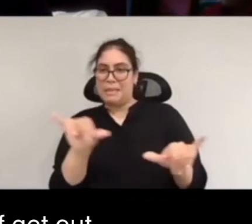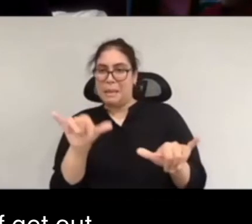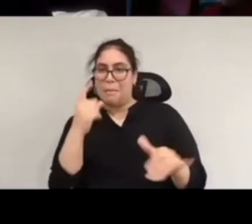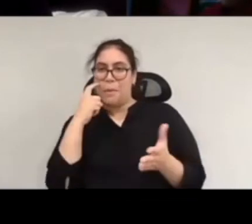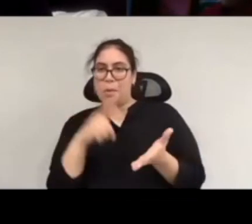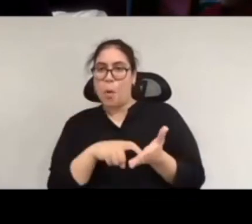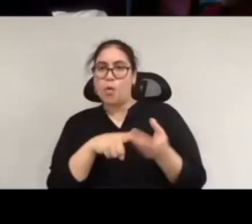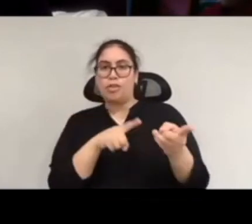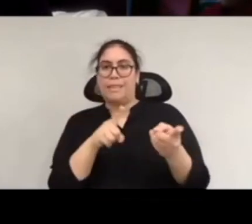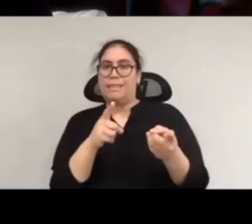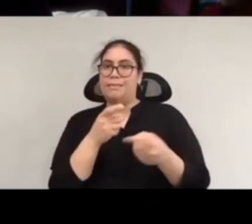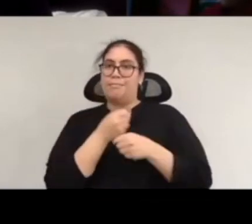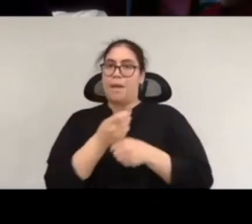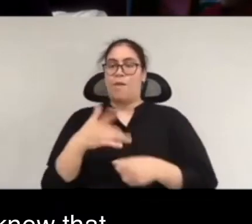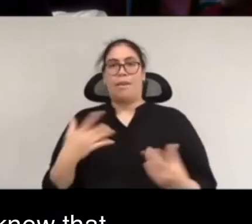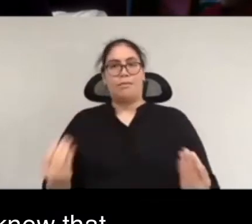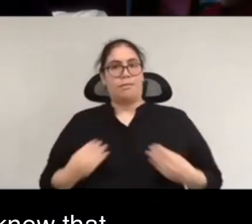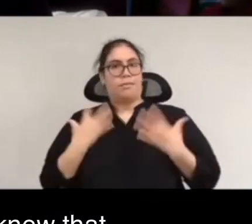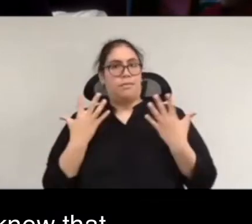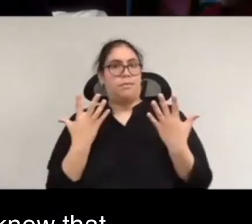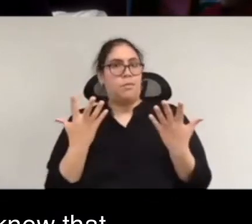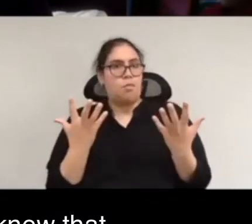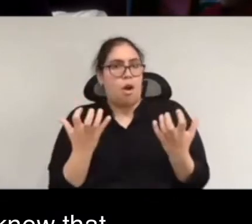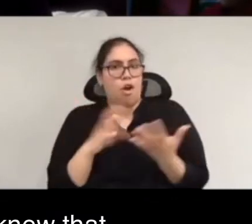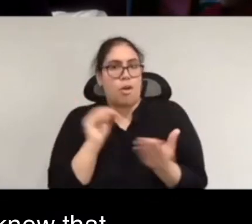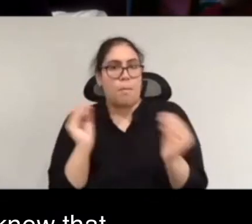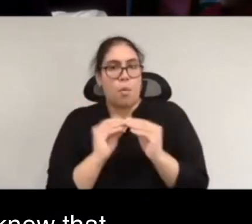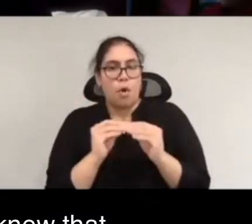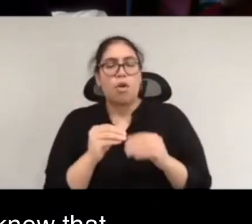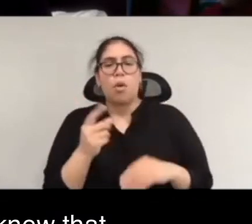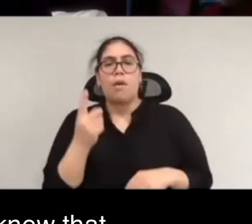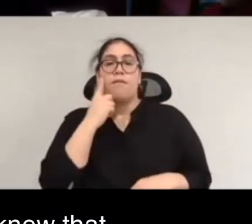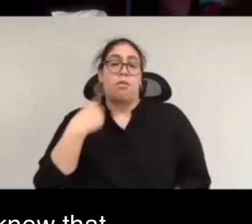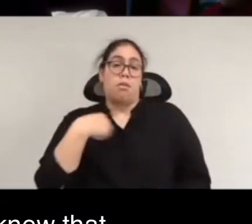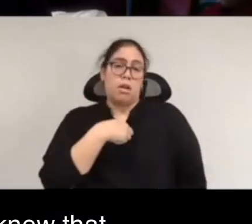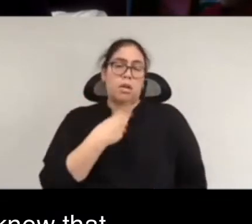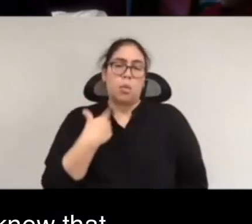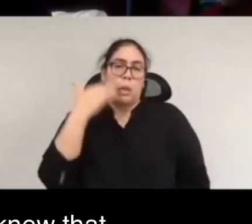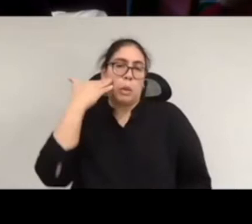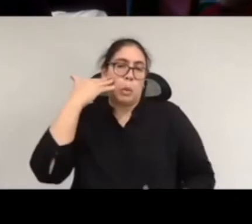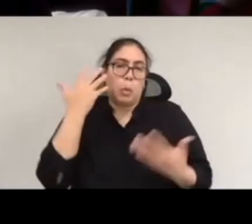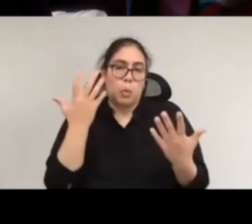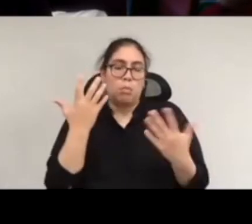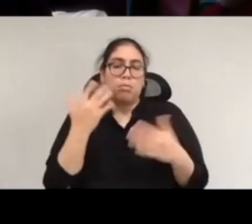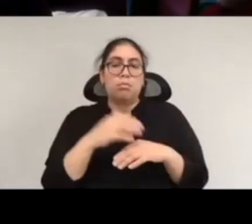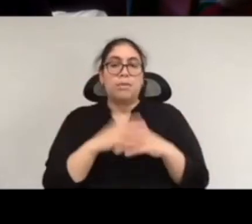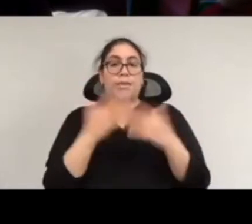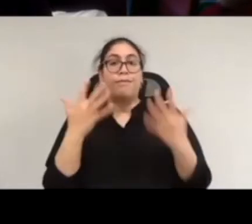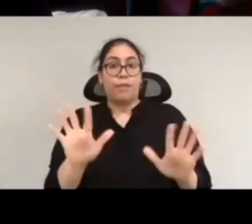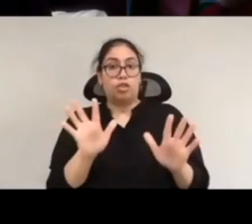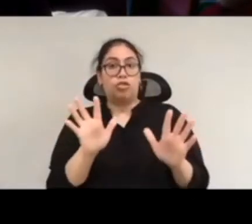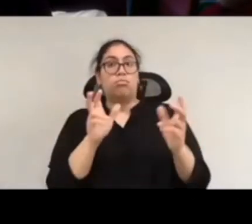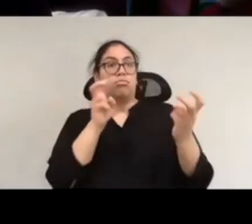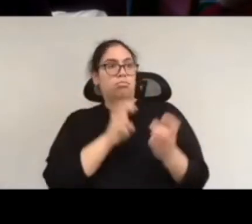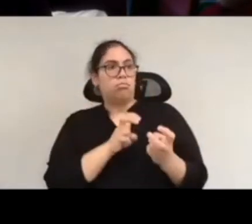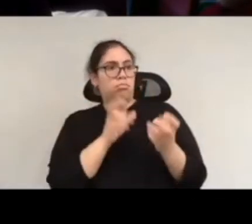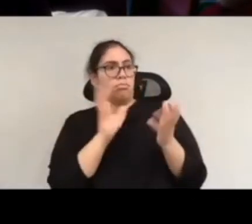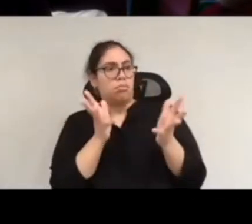well. So for us, we knew that after meeting Michelle, that we needed to learn